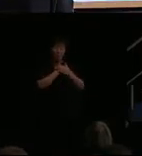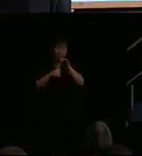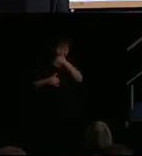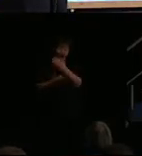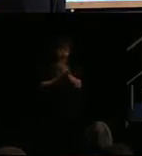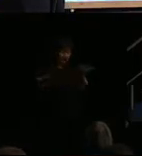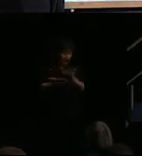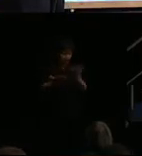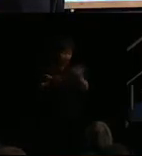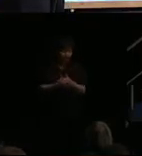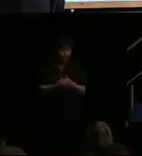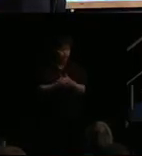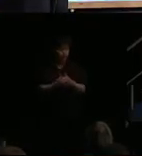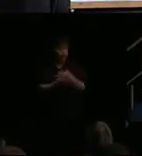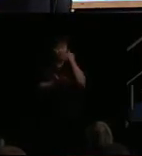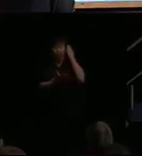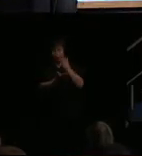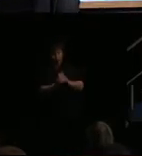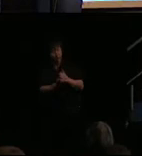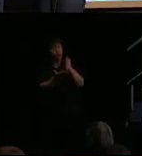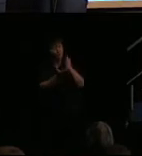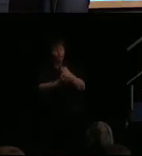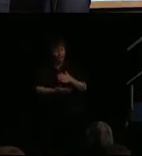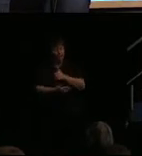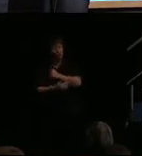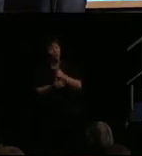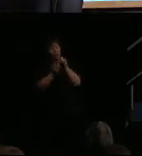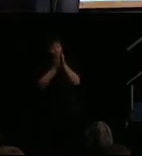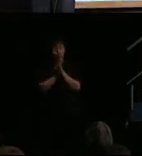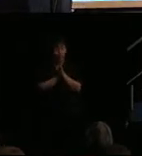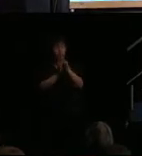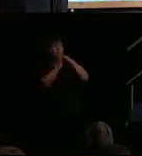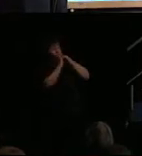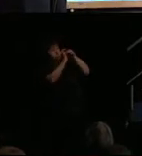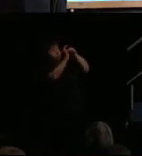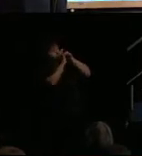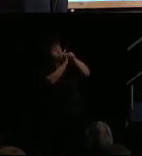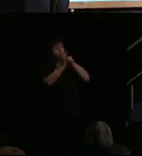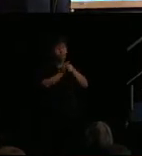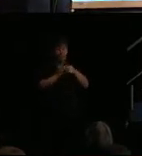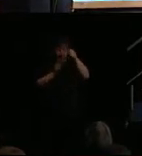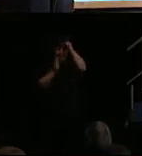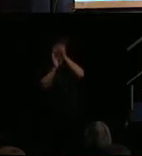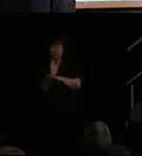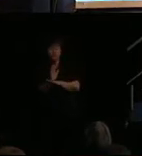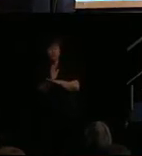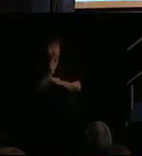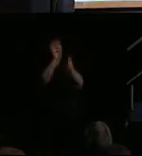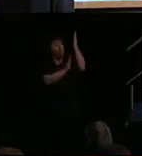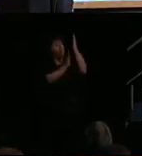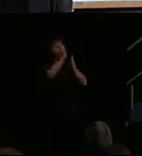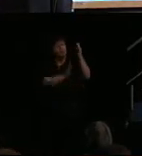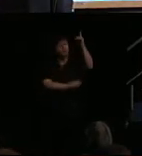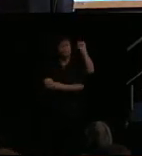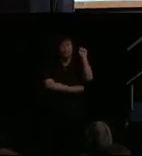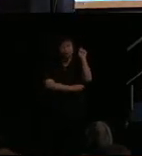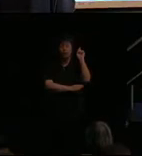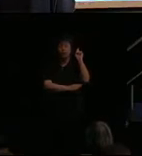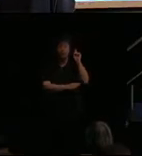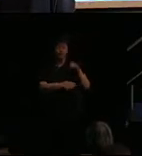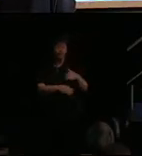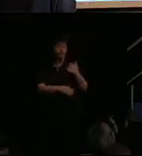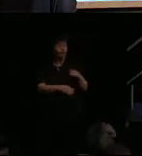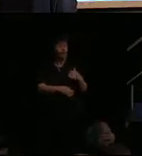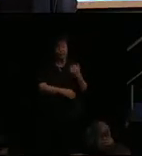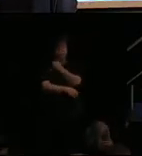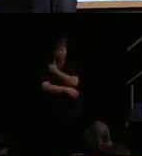anything, I really, really hope and pray that you encounter and experience the presence of God in your